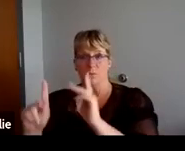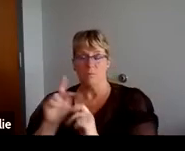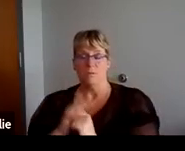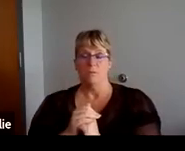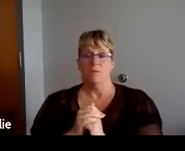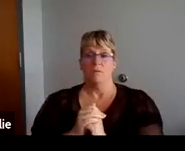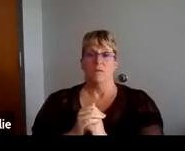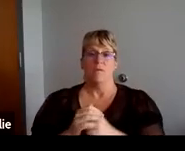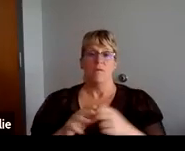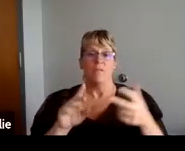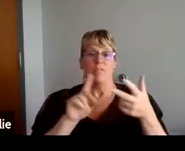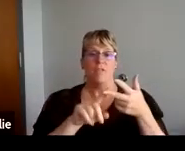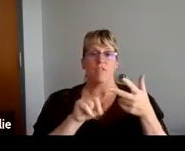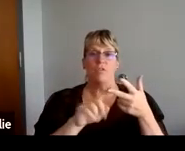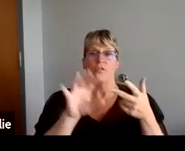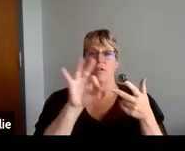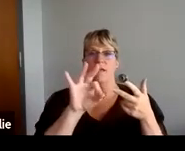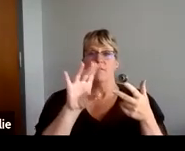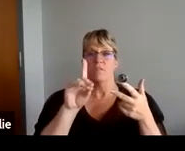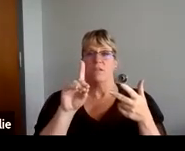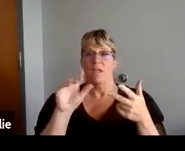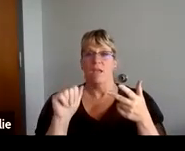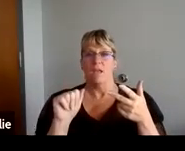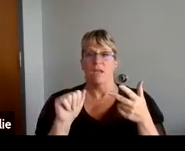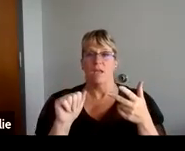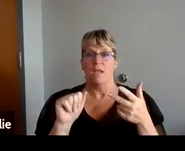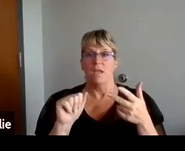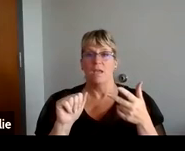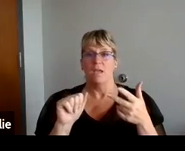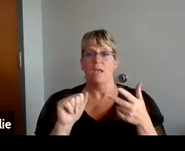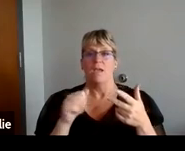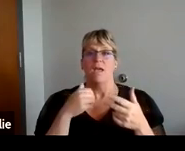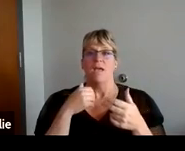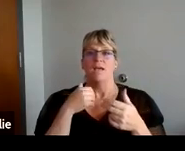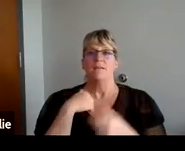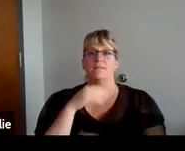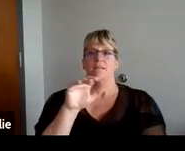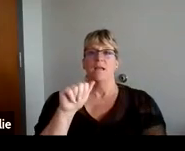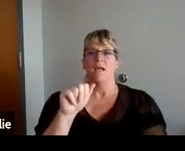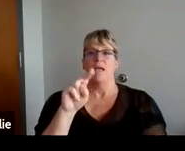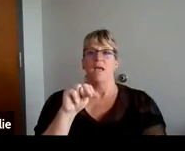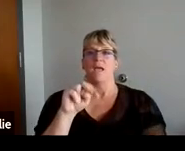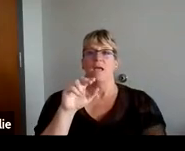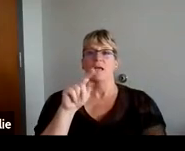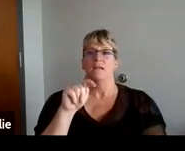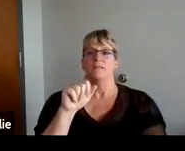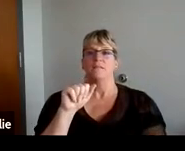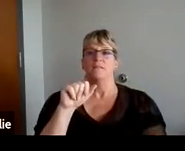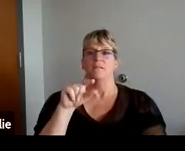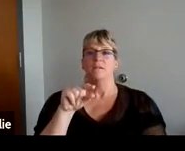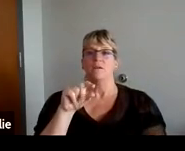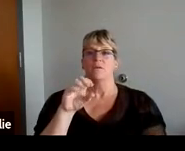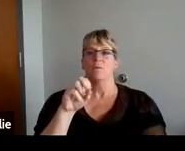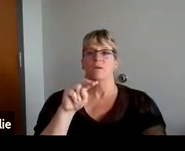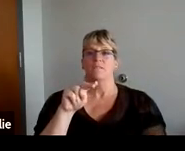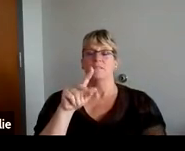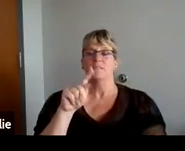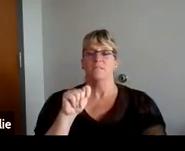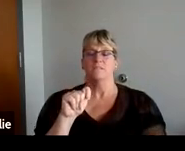The third FDA-approved agent is an opioid antagonist. It completely blocks the opioid receptor, and that's